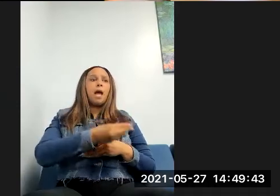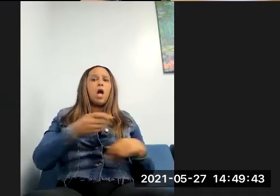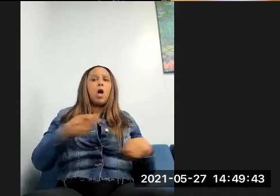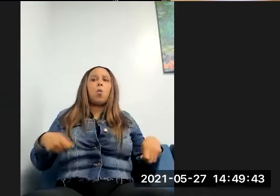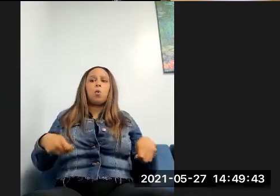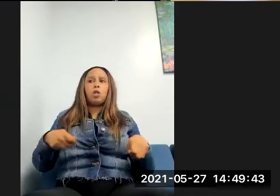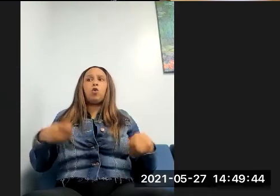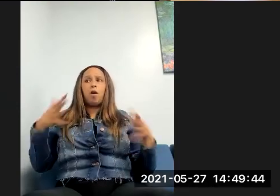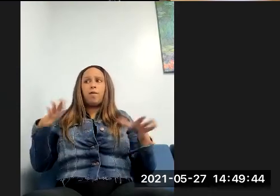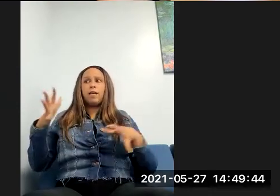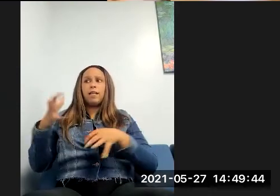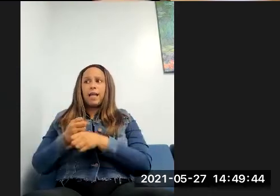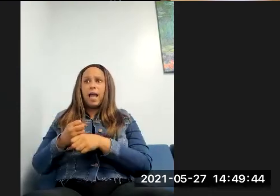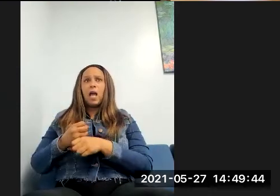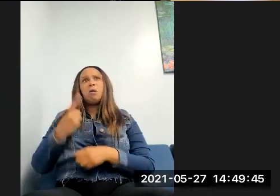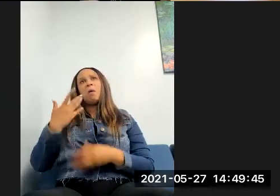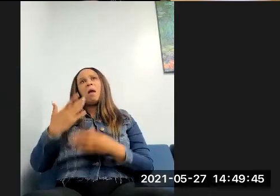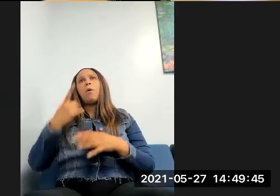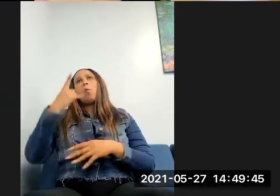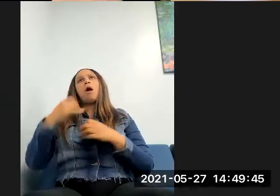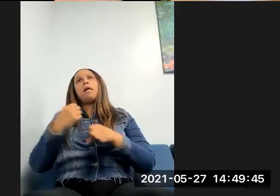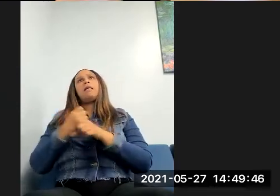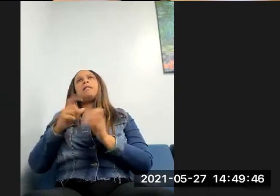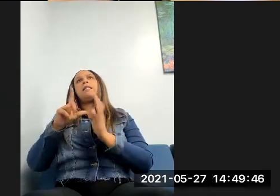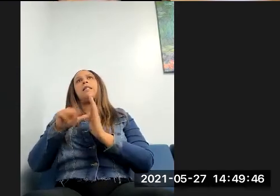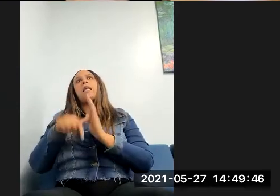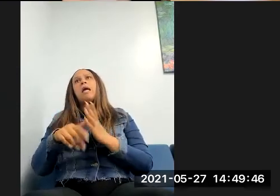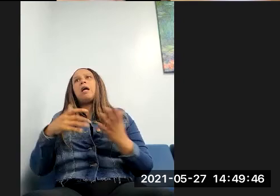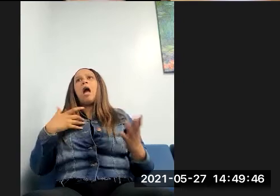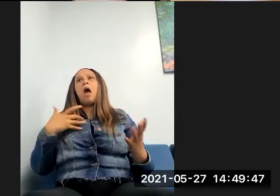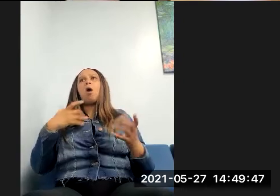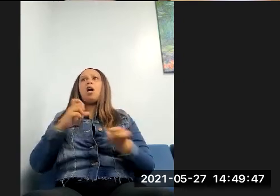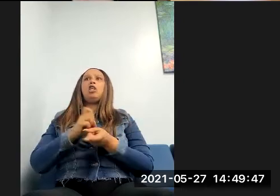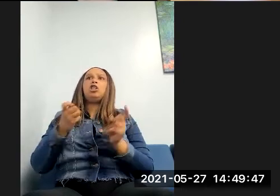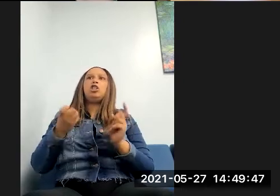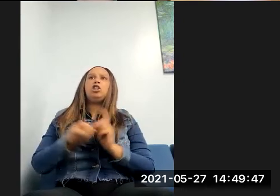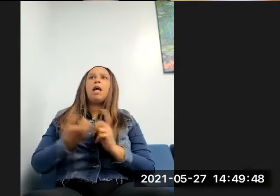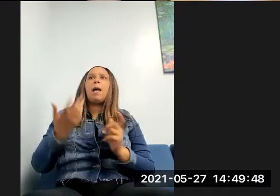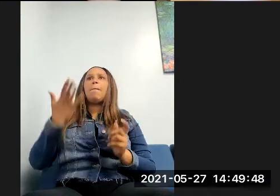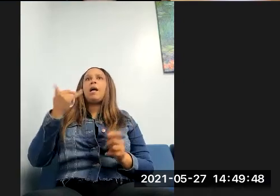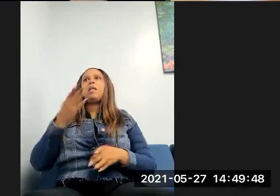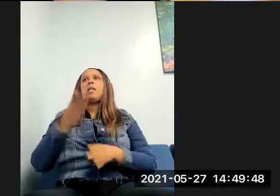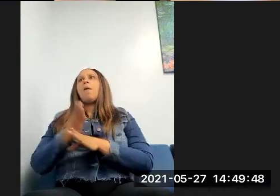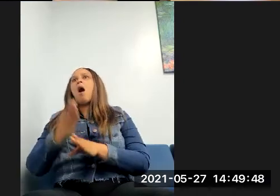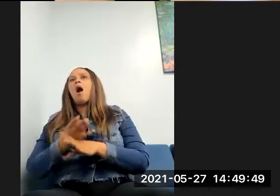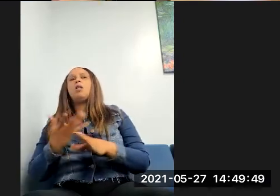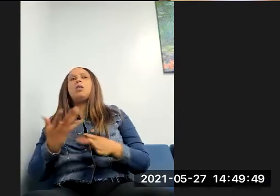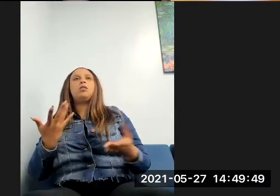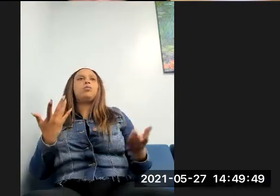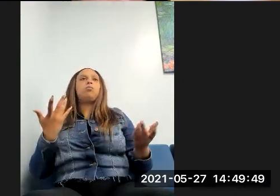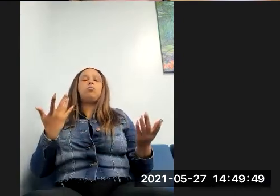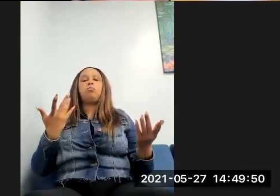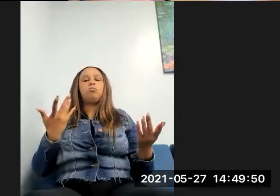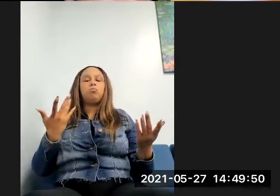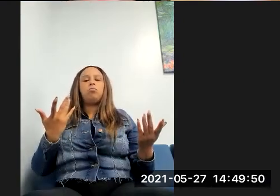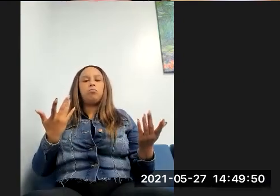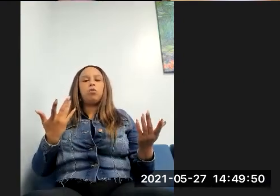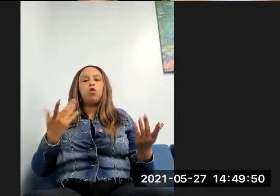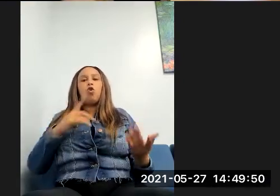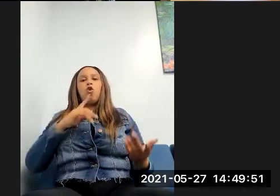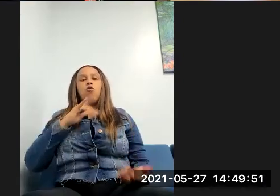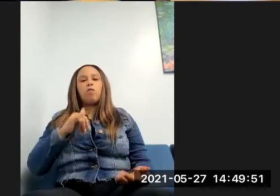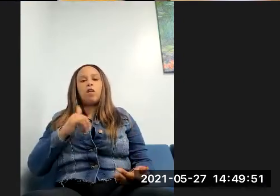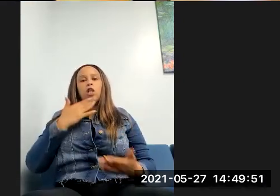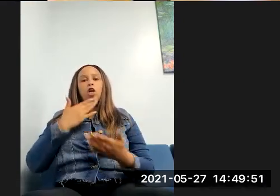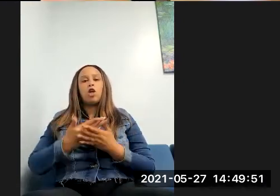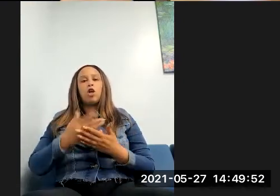a year down the line? Yeah. I need it for the bus, like you said. Yeah. So a really good first place